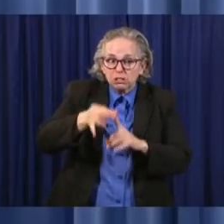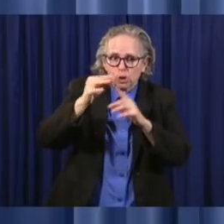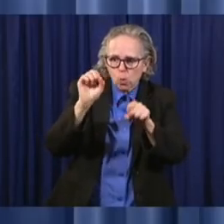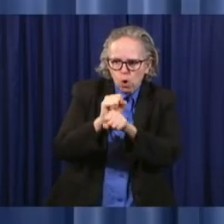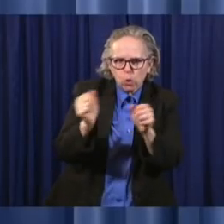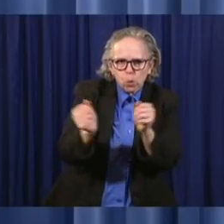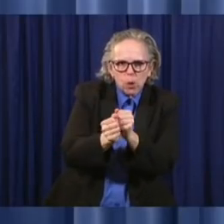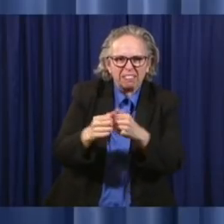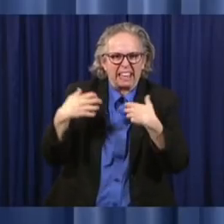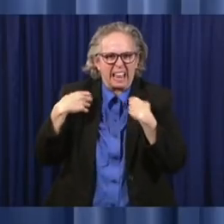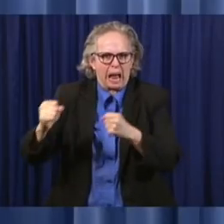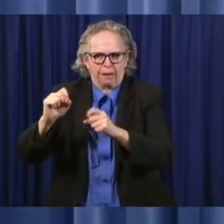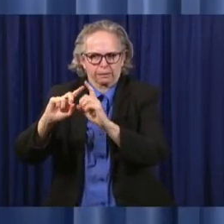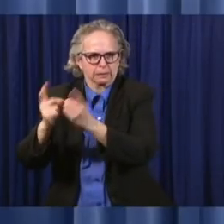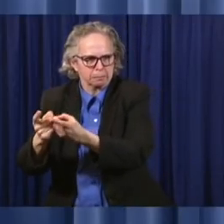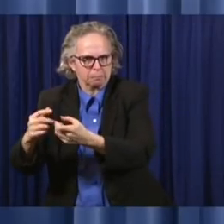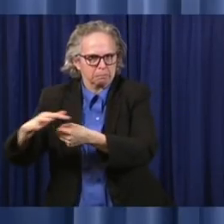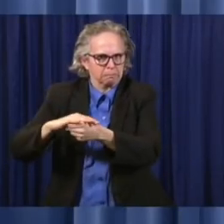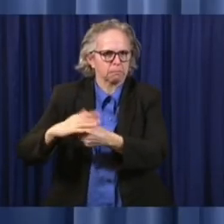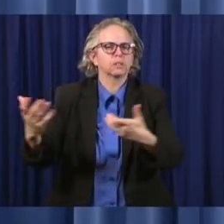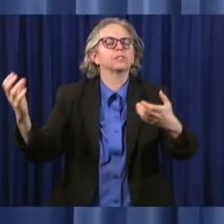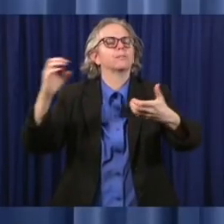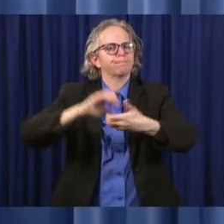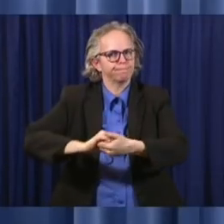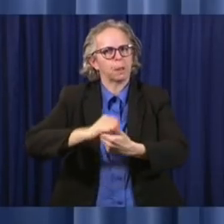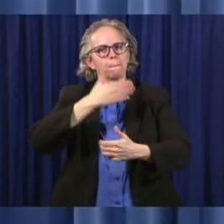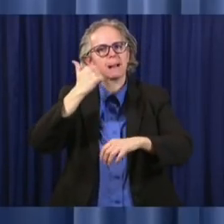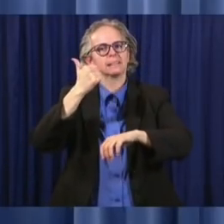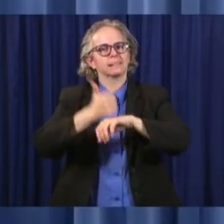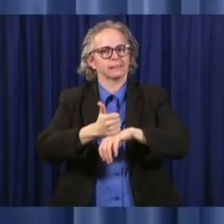the best practices. So let's talk about today.